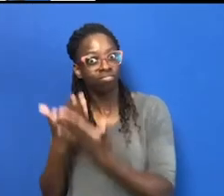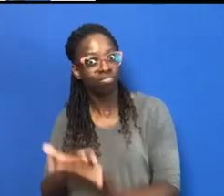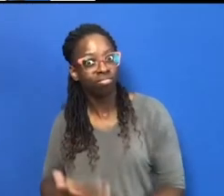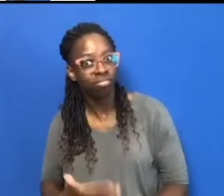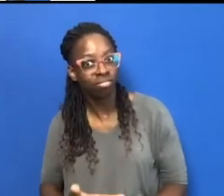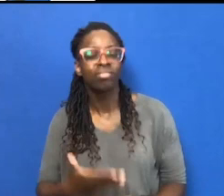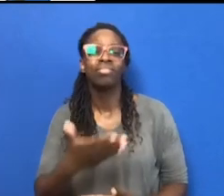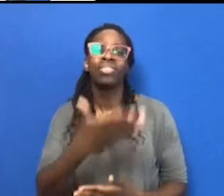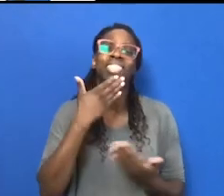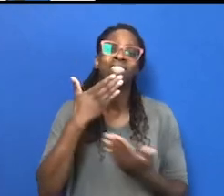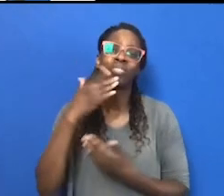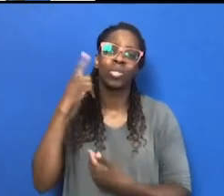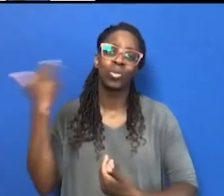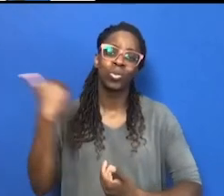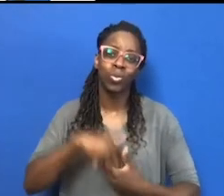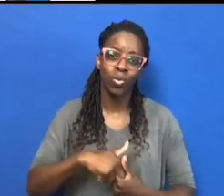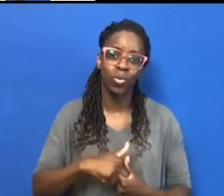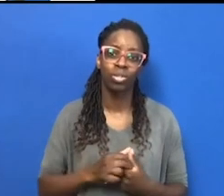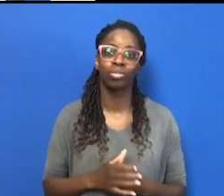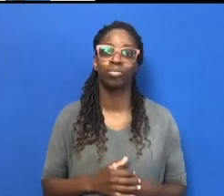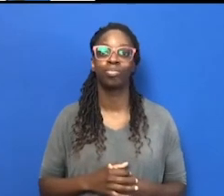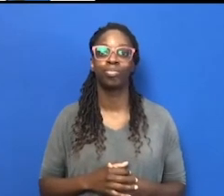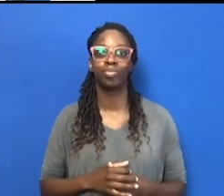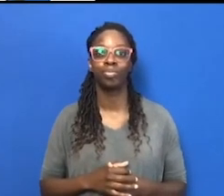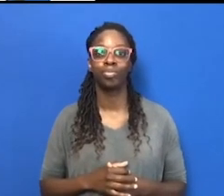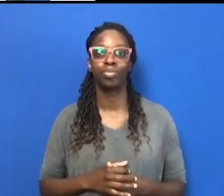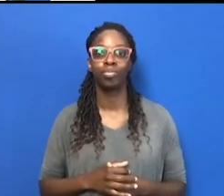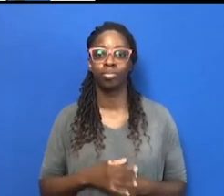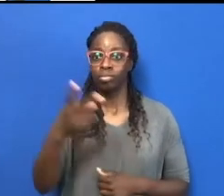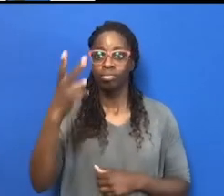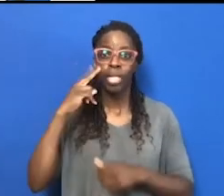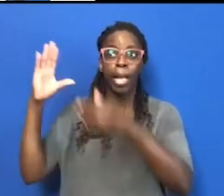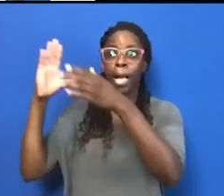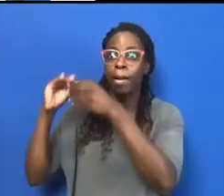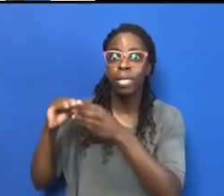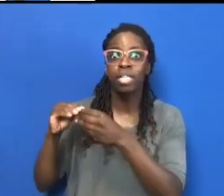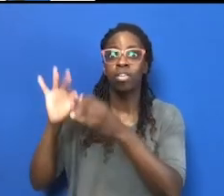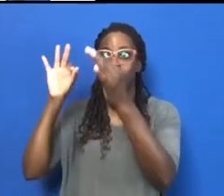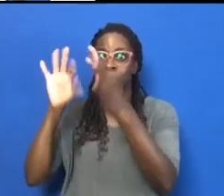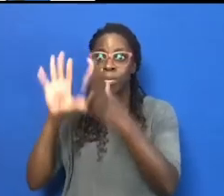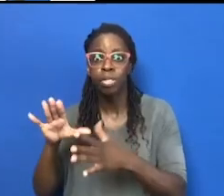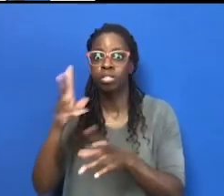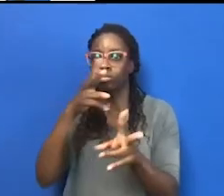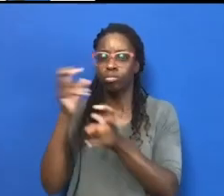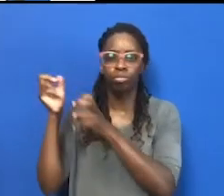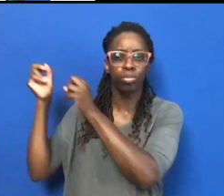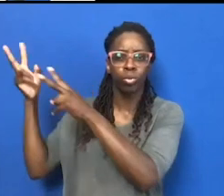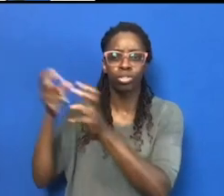comments in the online discussion. And enjoy the rest of your STEMIEFest adventure.